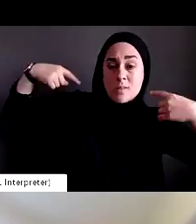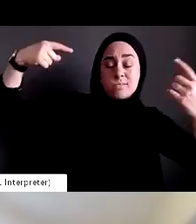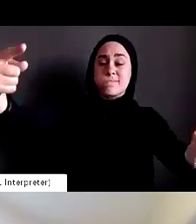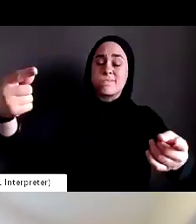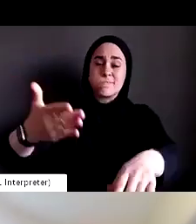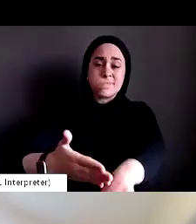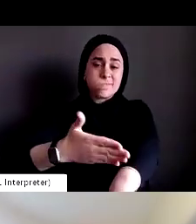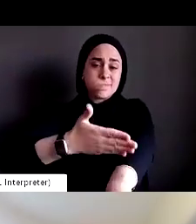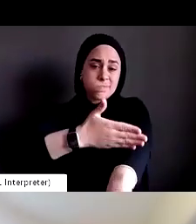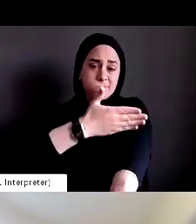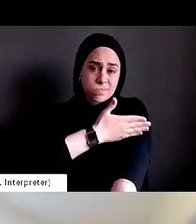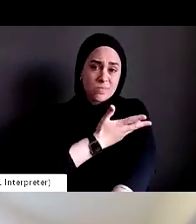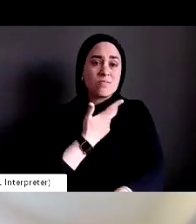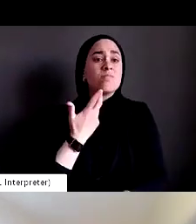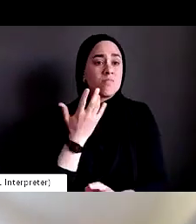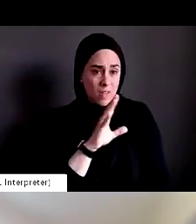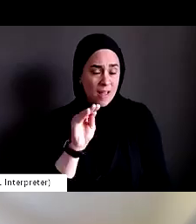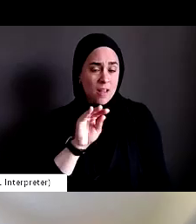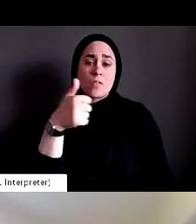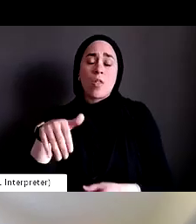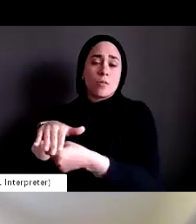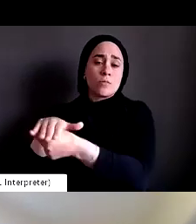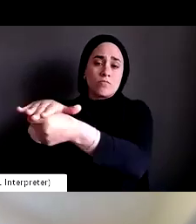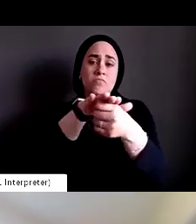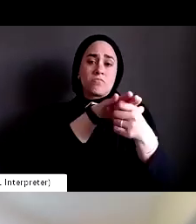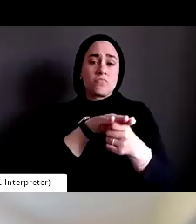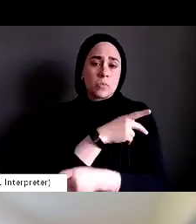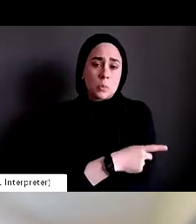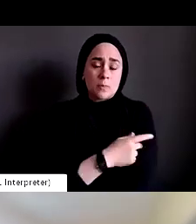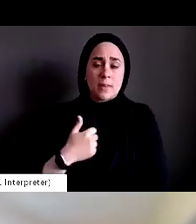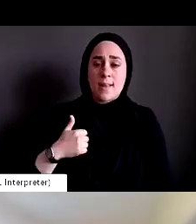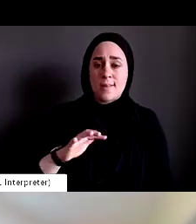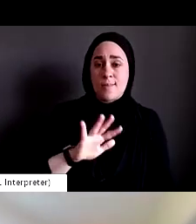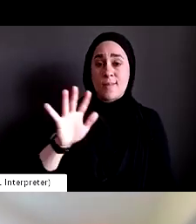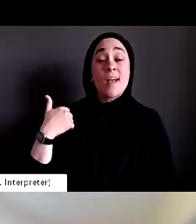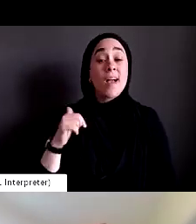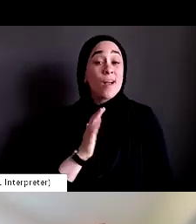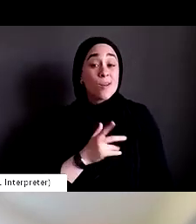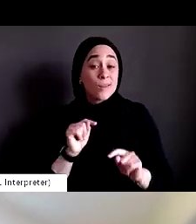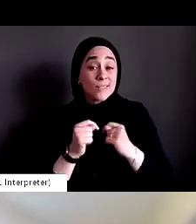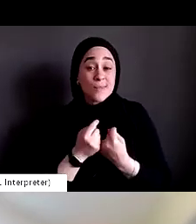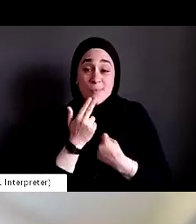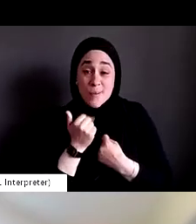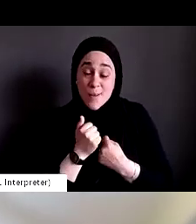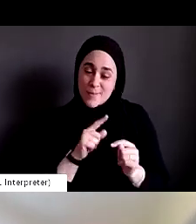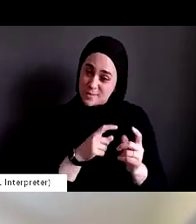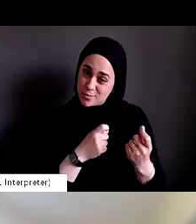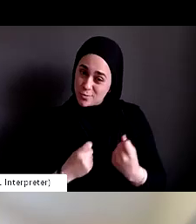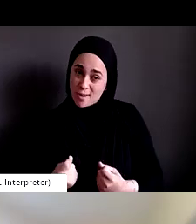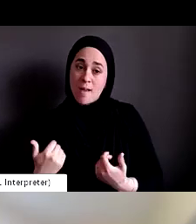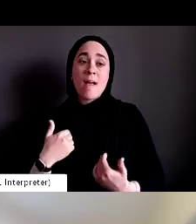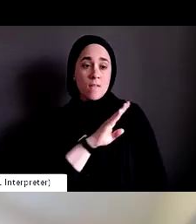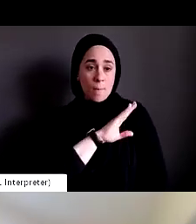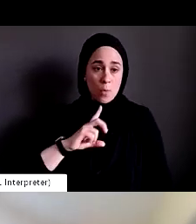other jurisdictions across Canada. We are a small but mighty team. We have a board of directors that's comprised of